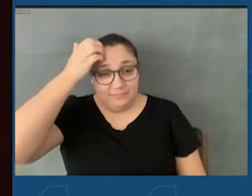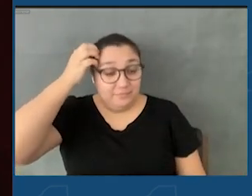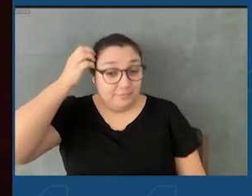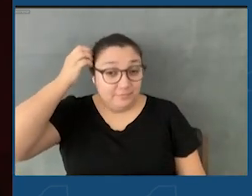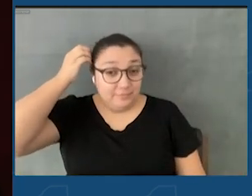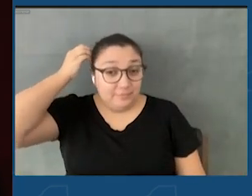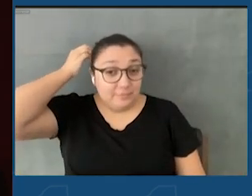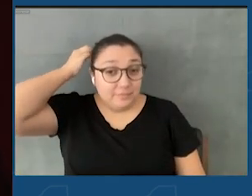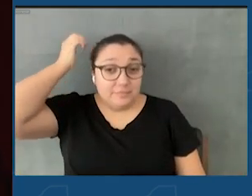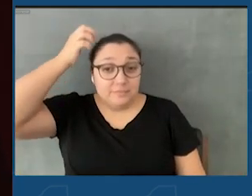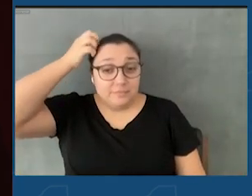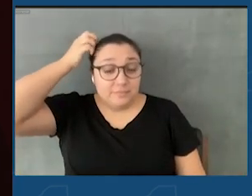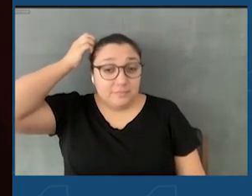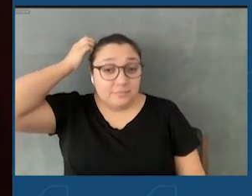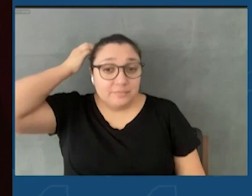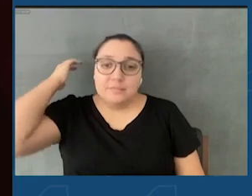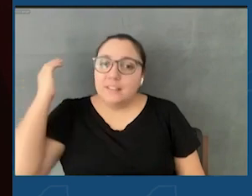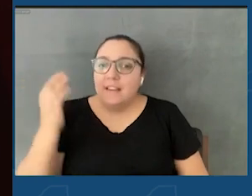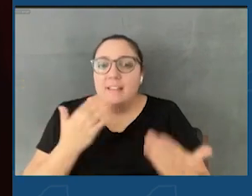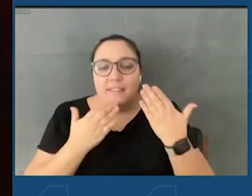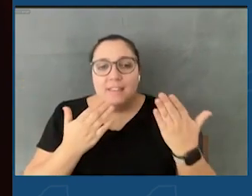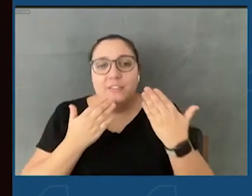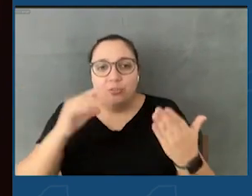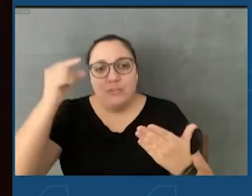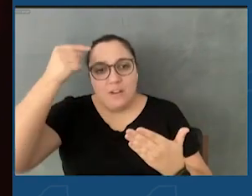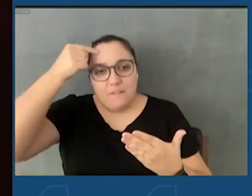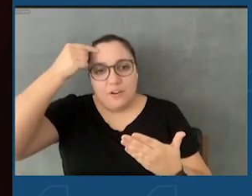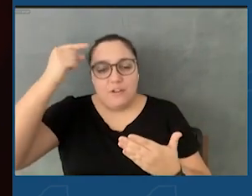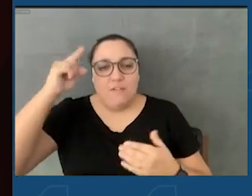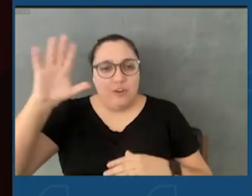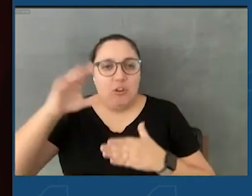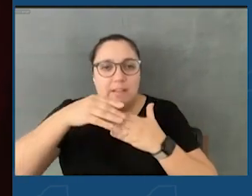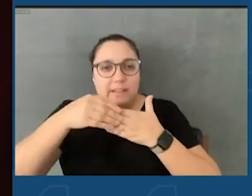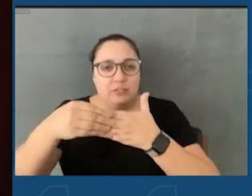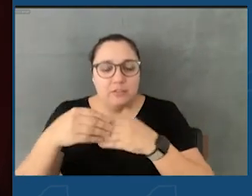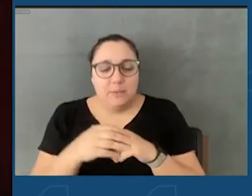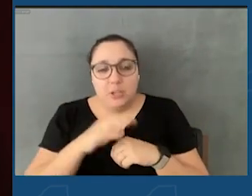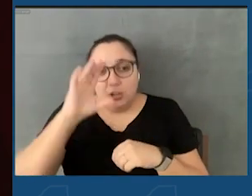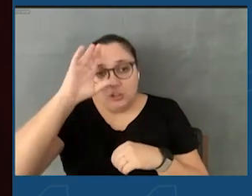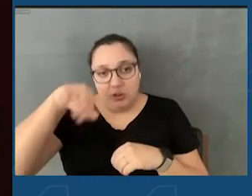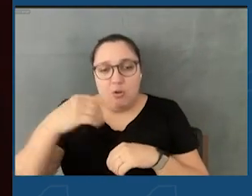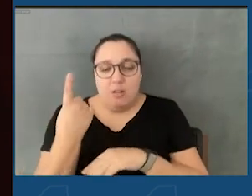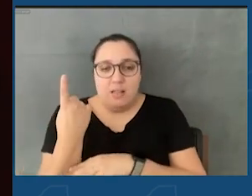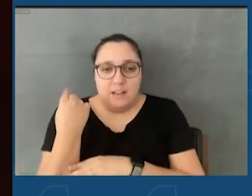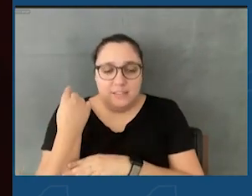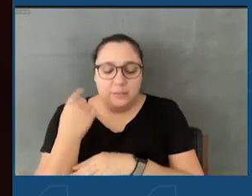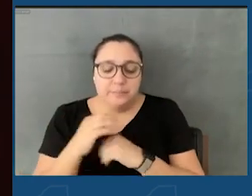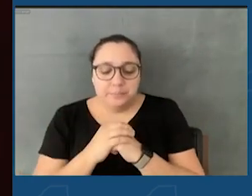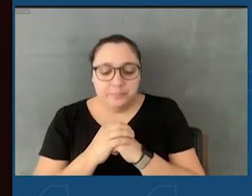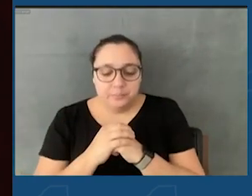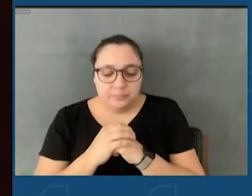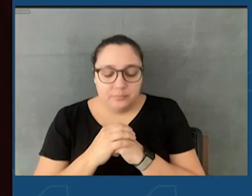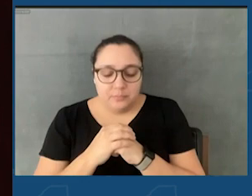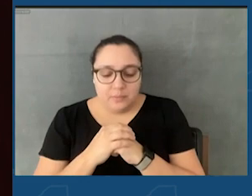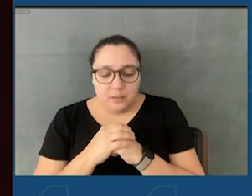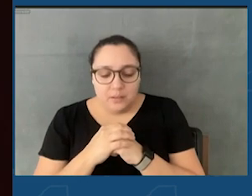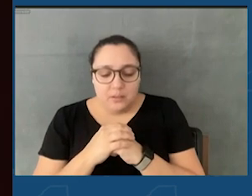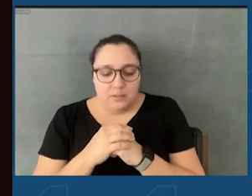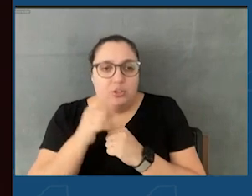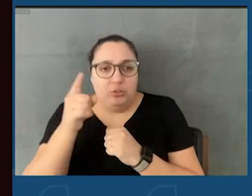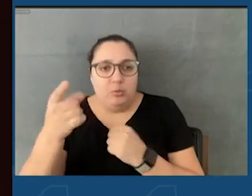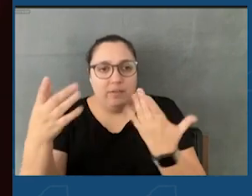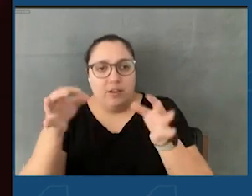Thank you, Governor, and thank you for your leadership. Last year, you had a vision for what we needed